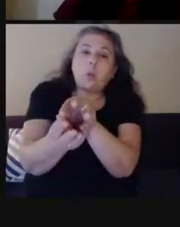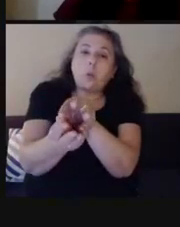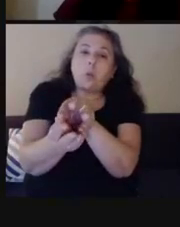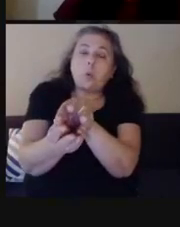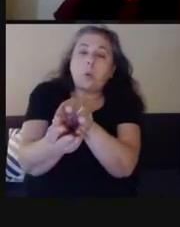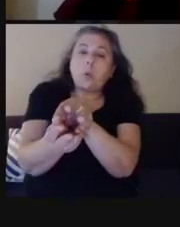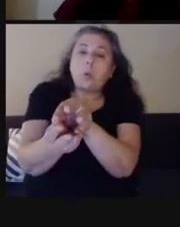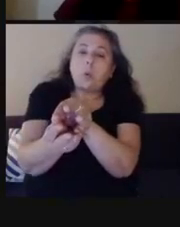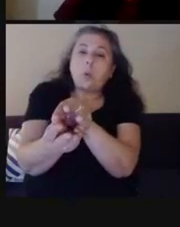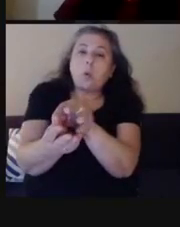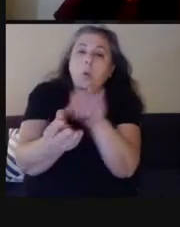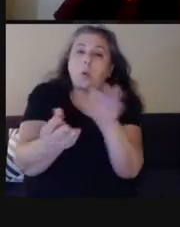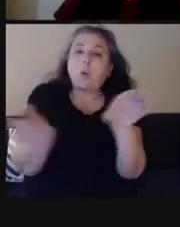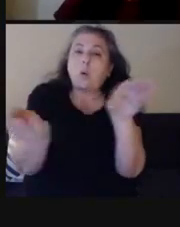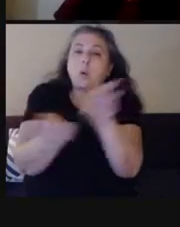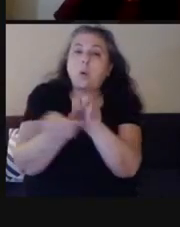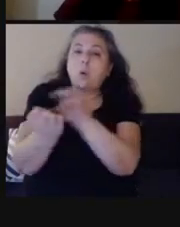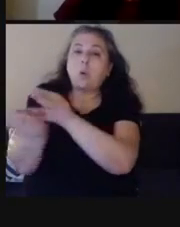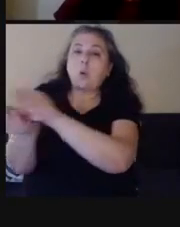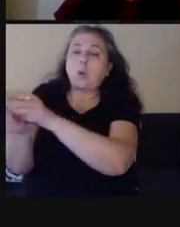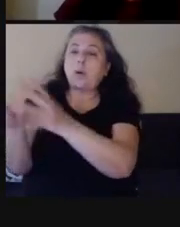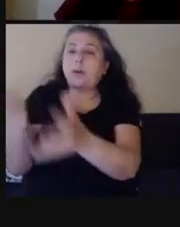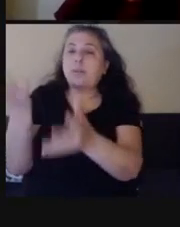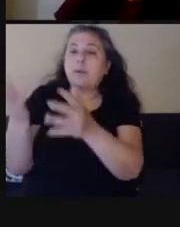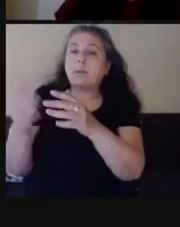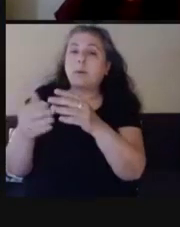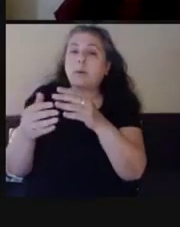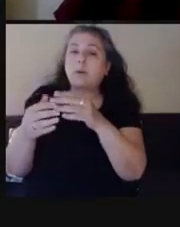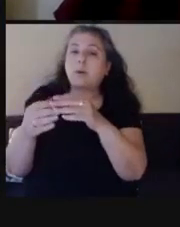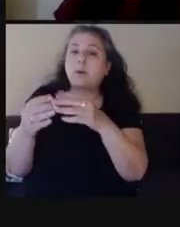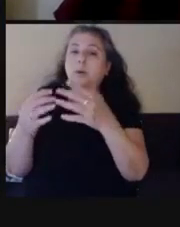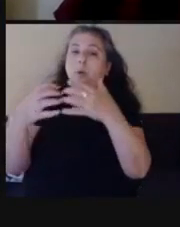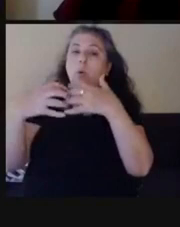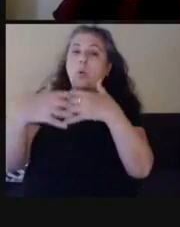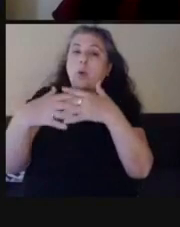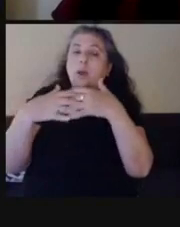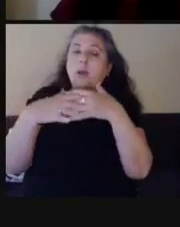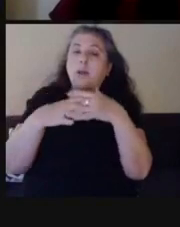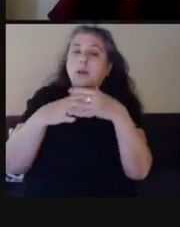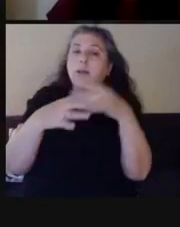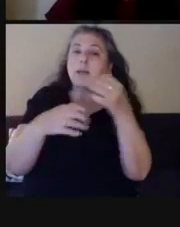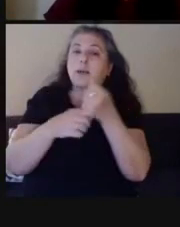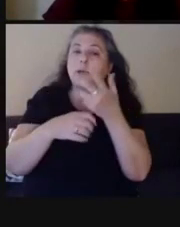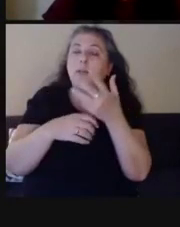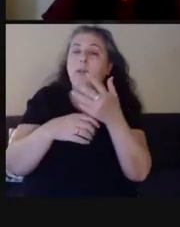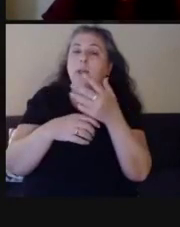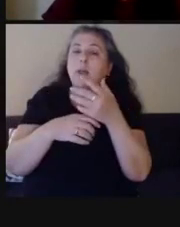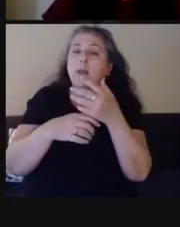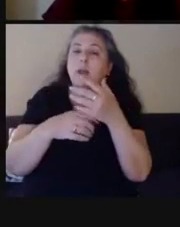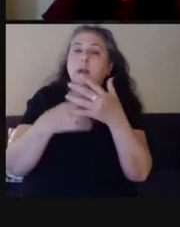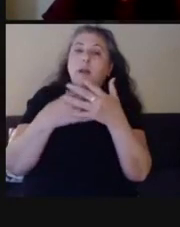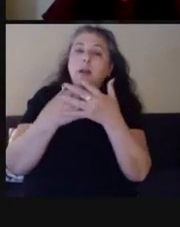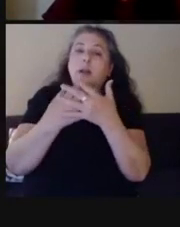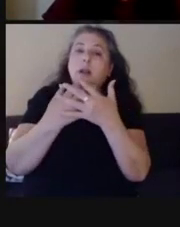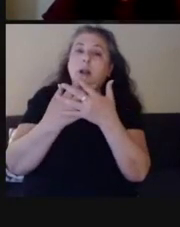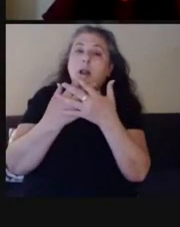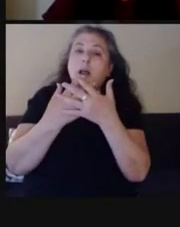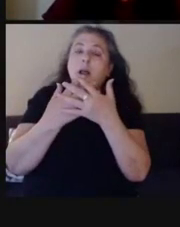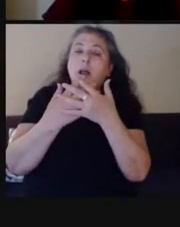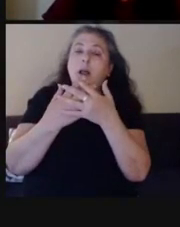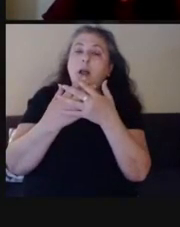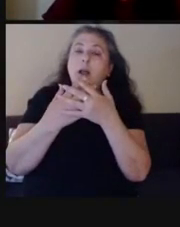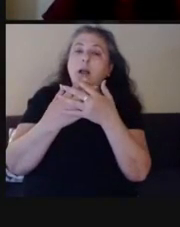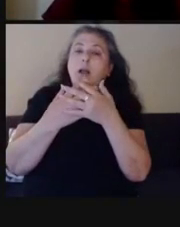more and more leaves together and maybe weaving it into a mat, you get this honeycomb effect with little